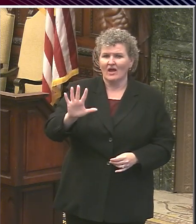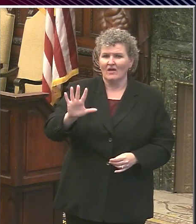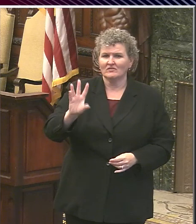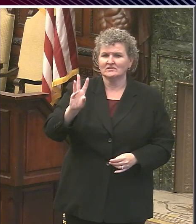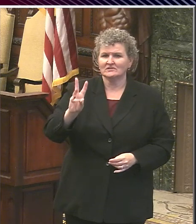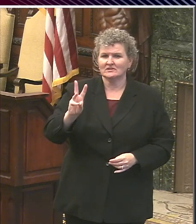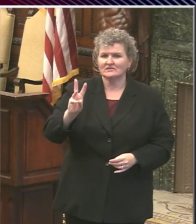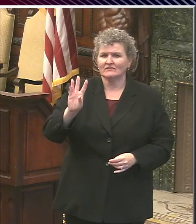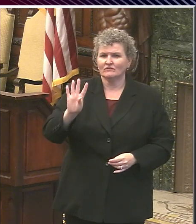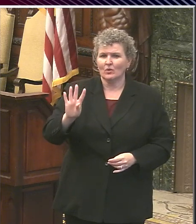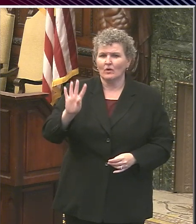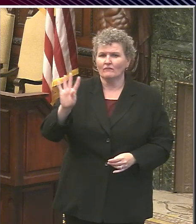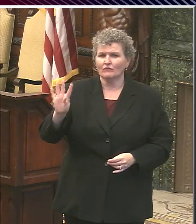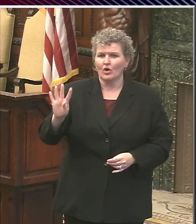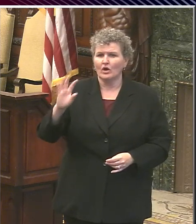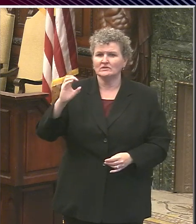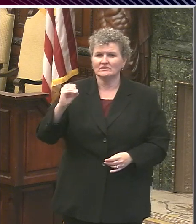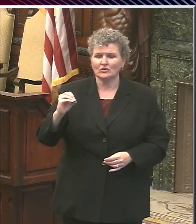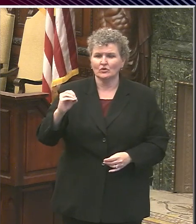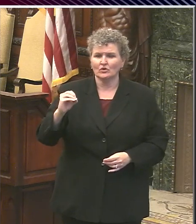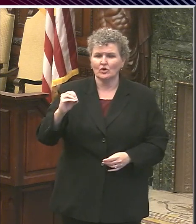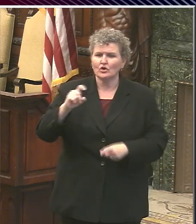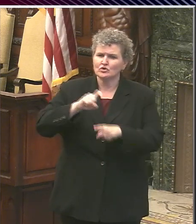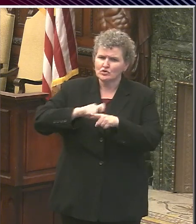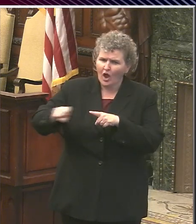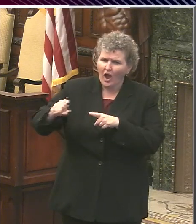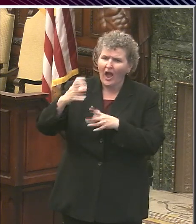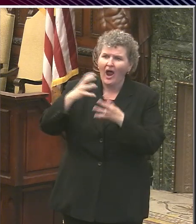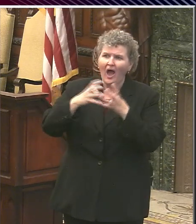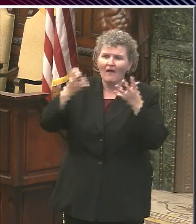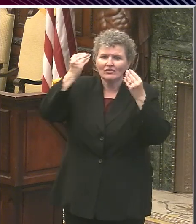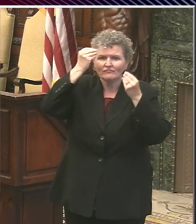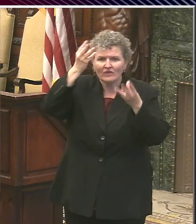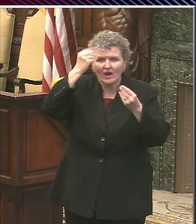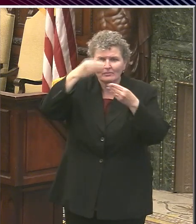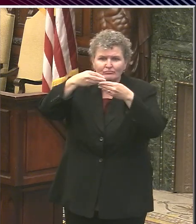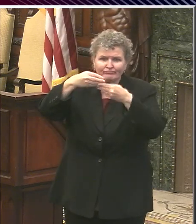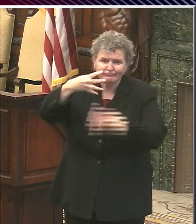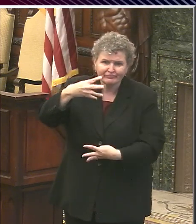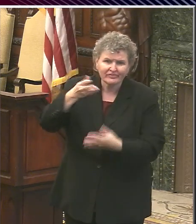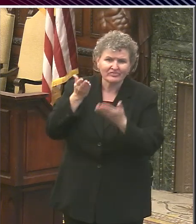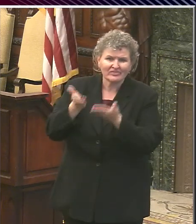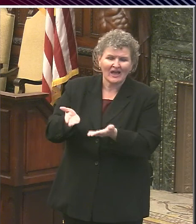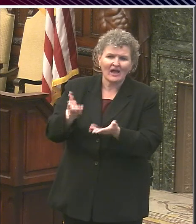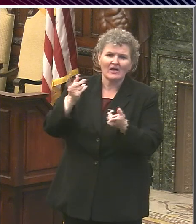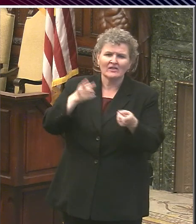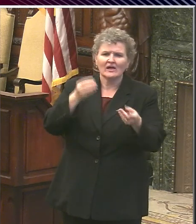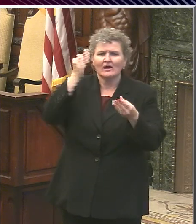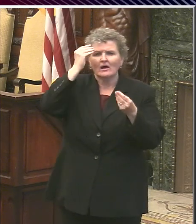215-685-6440. And there's a lot of resource information on Mindful Together,